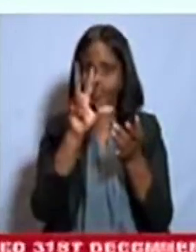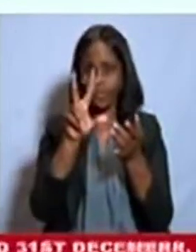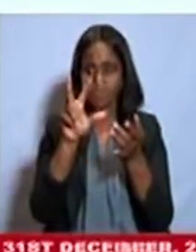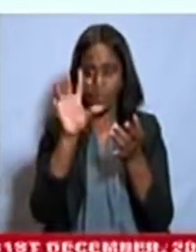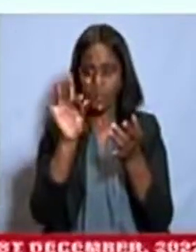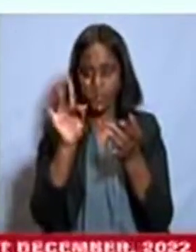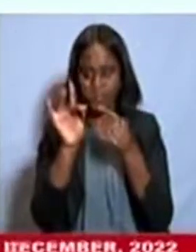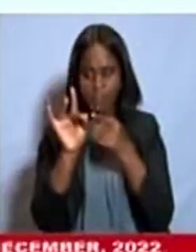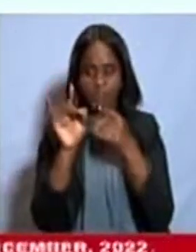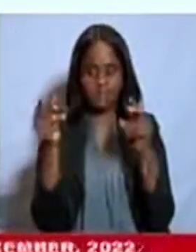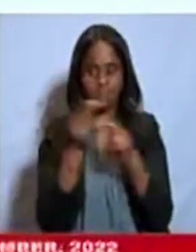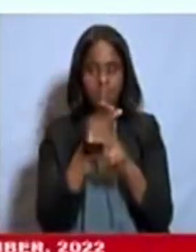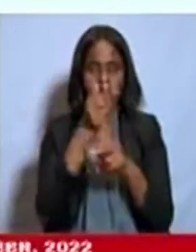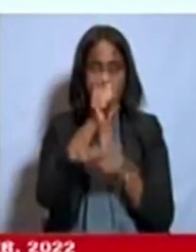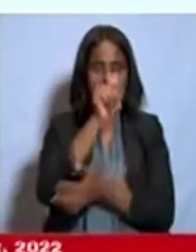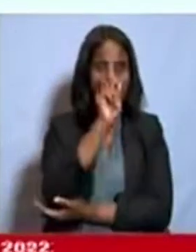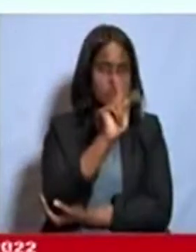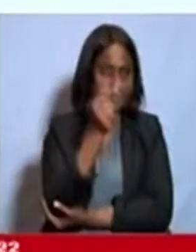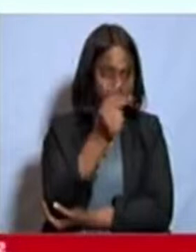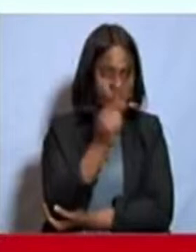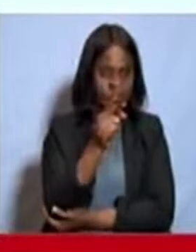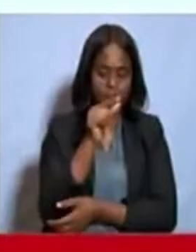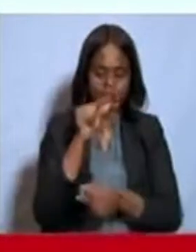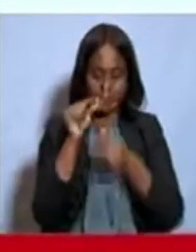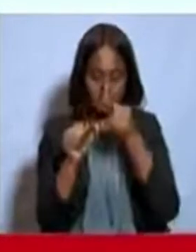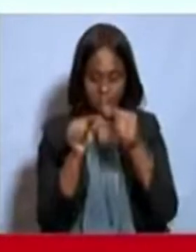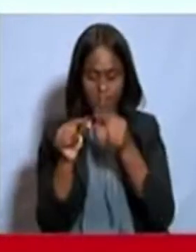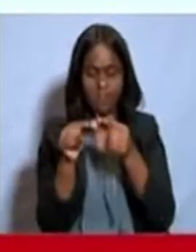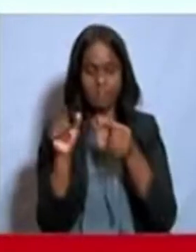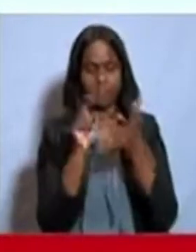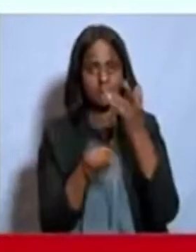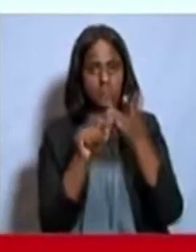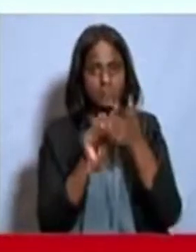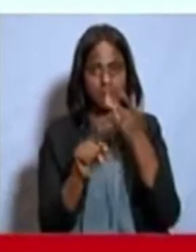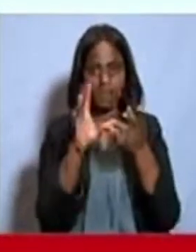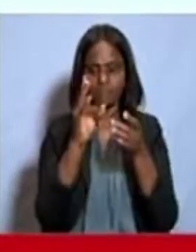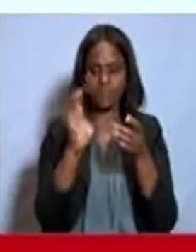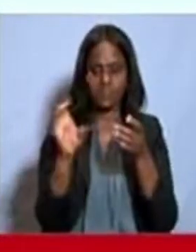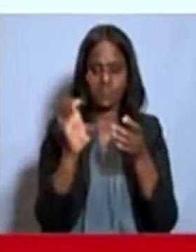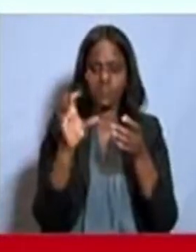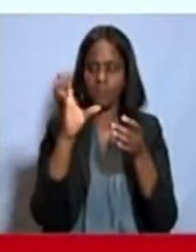1,638 by 10 kg of seed costing